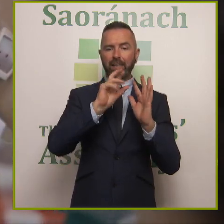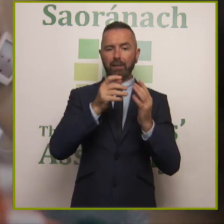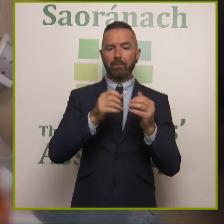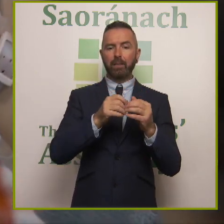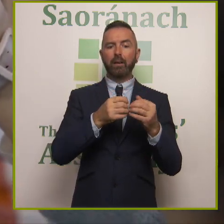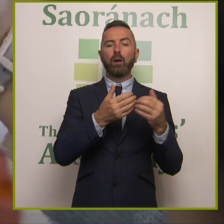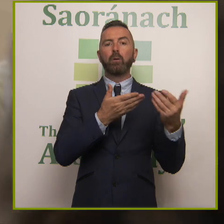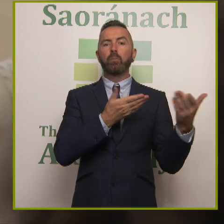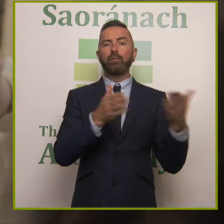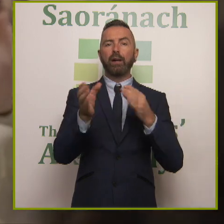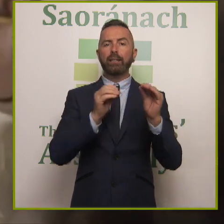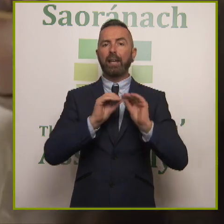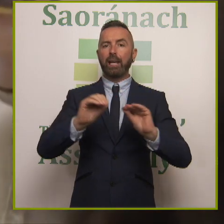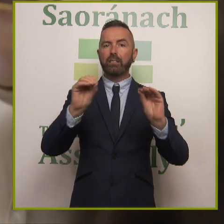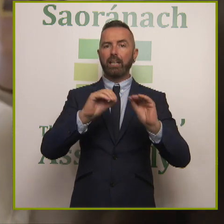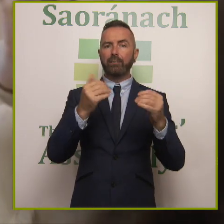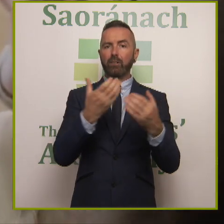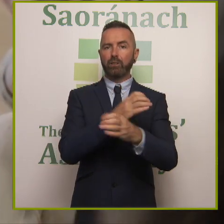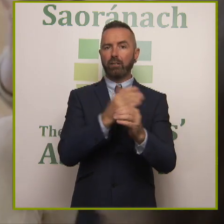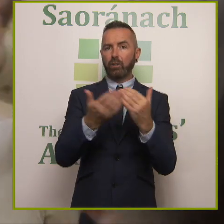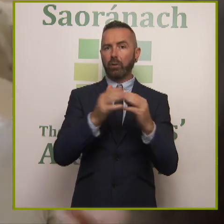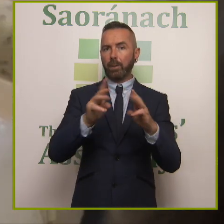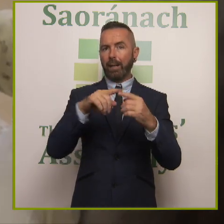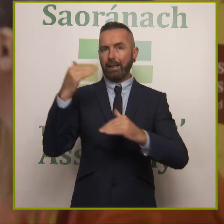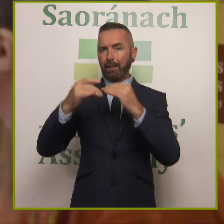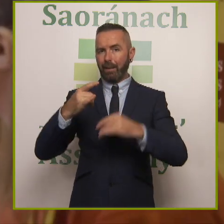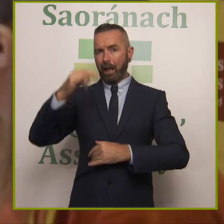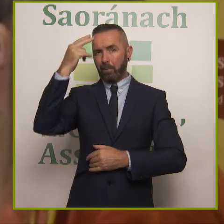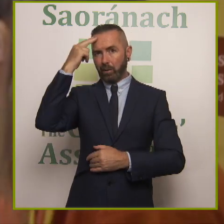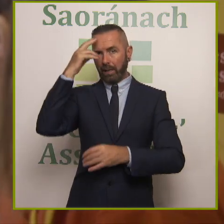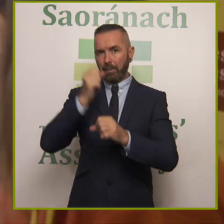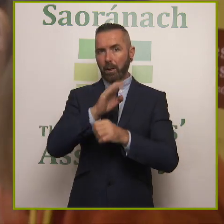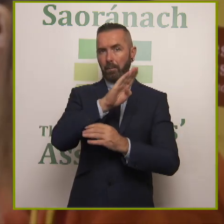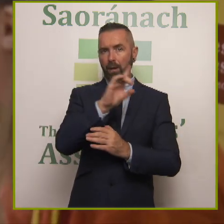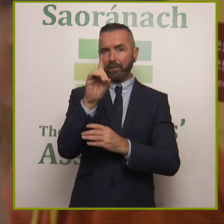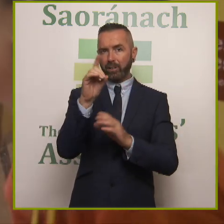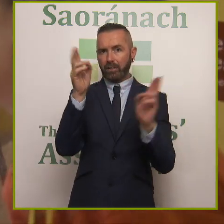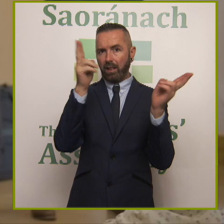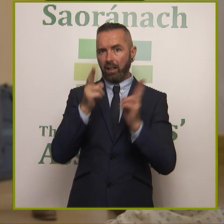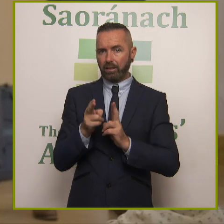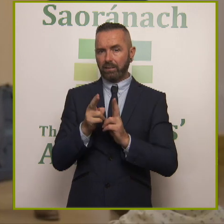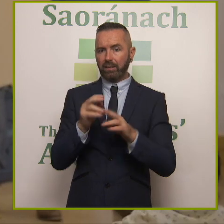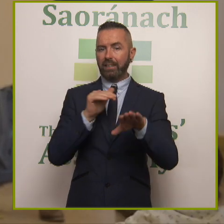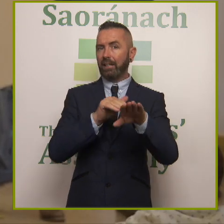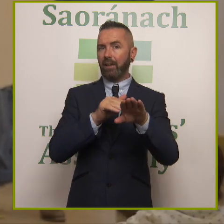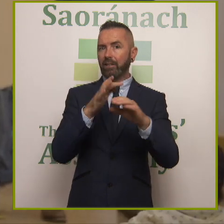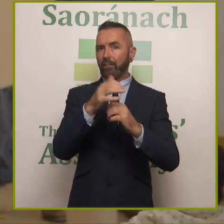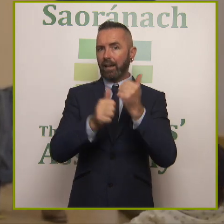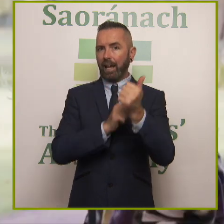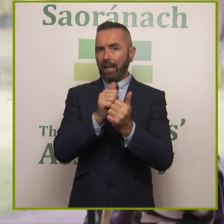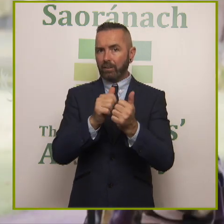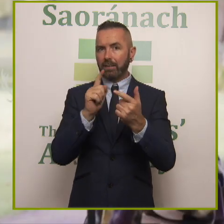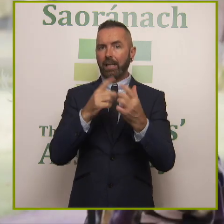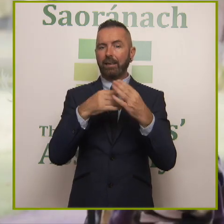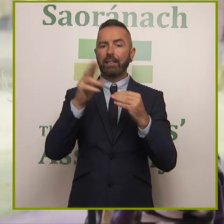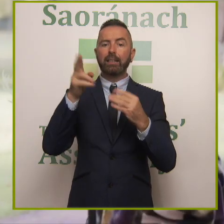children, young people, and adults that helps them to understand biodiversity loss, the consequences of our actions, and the things